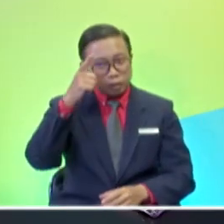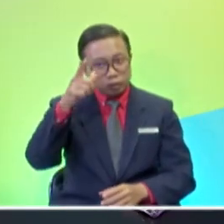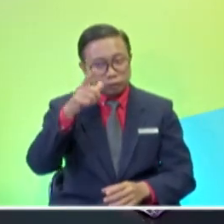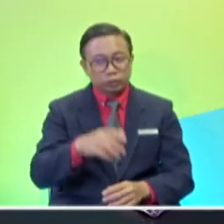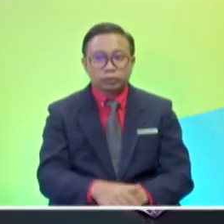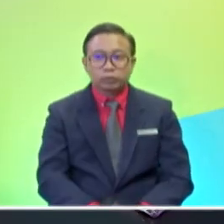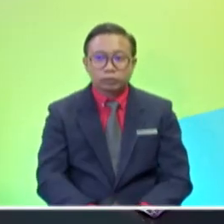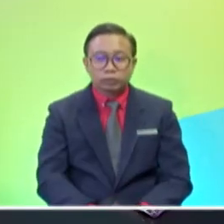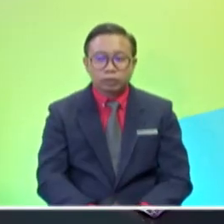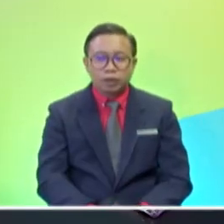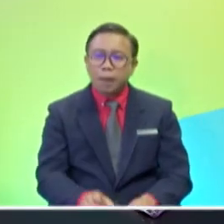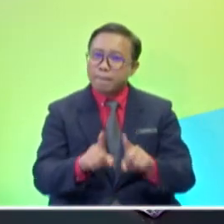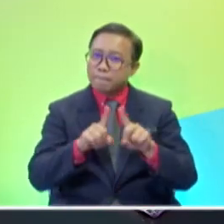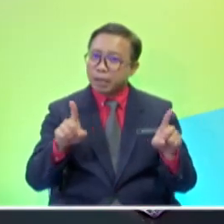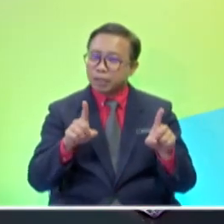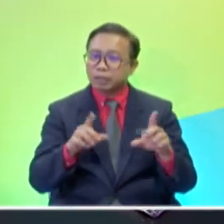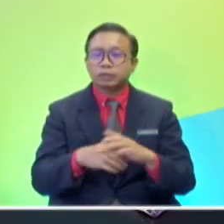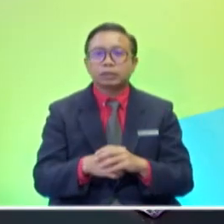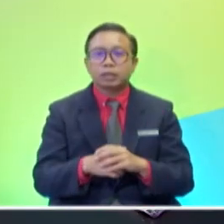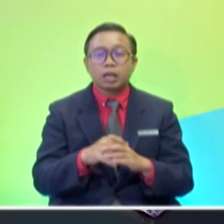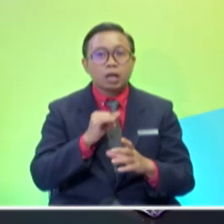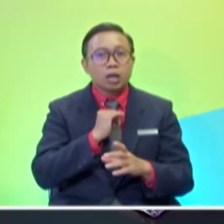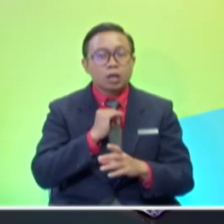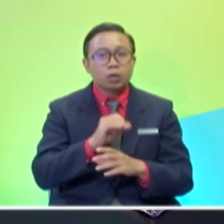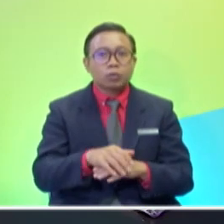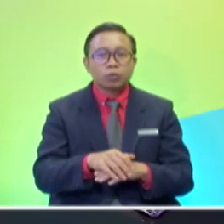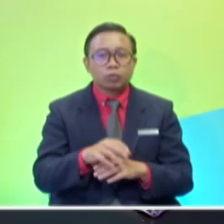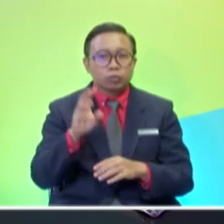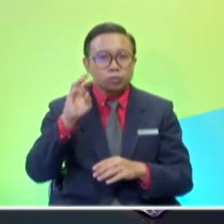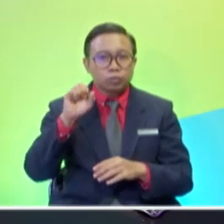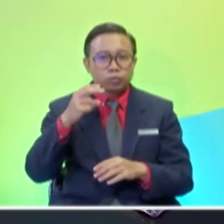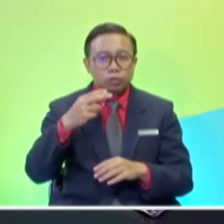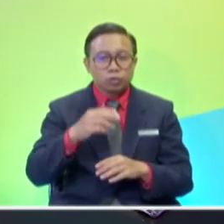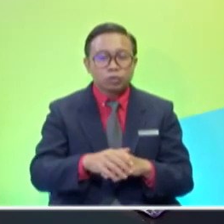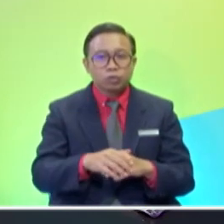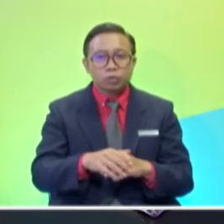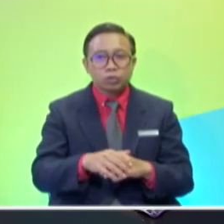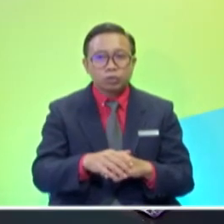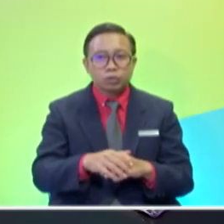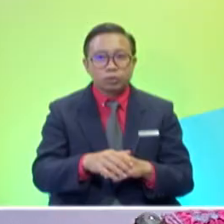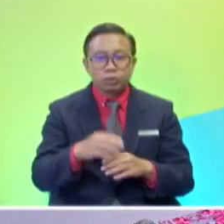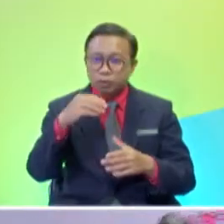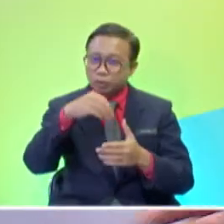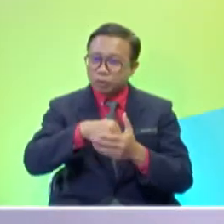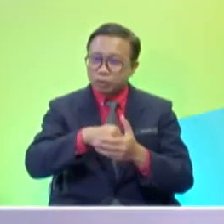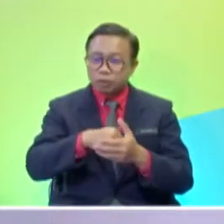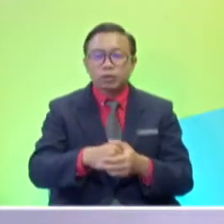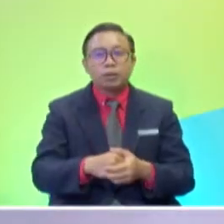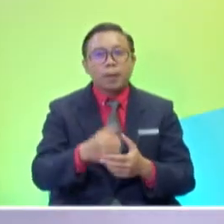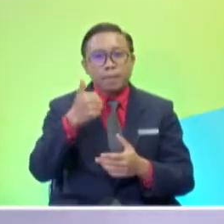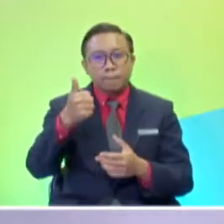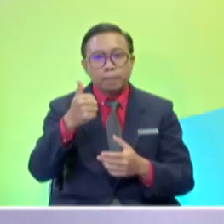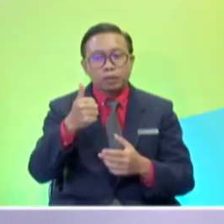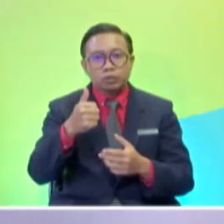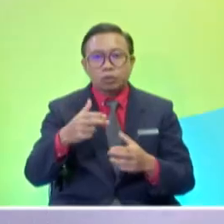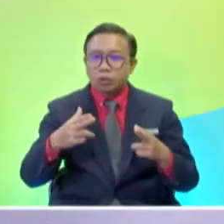go. Oh, but, yes. teacher, I Lovely. wish I had written some of my experience there in this because it was the best holiday